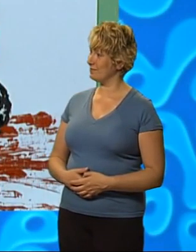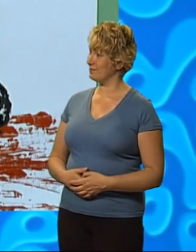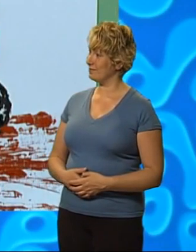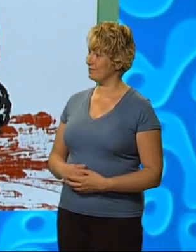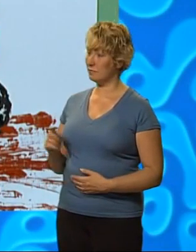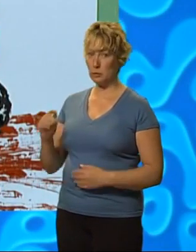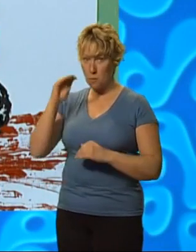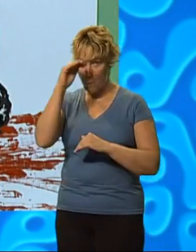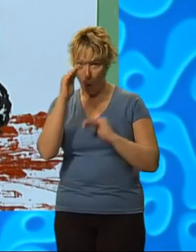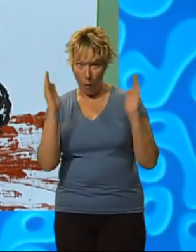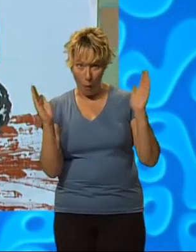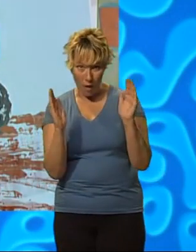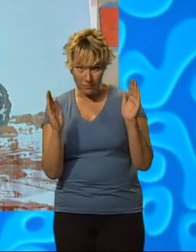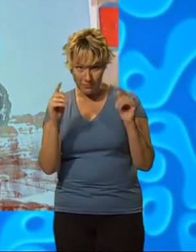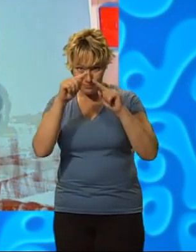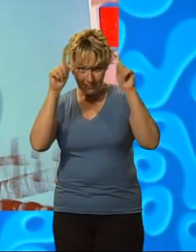Small picture.